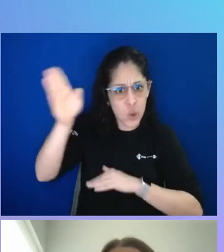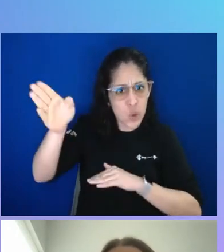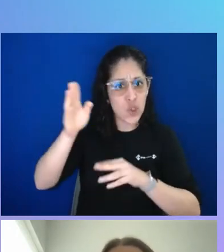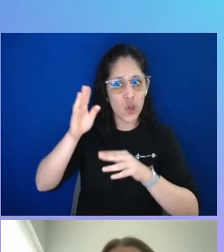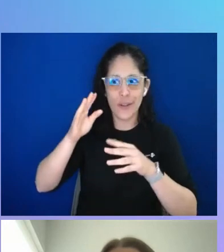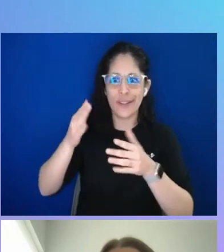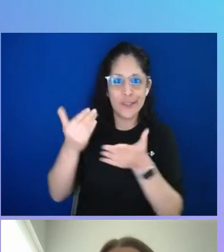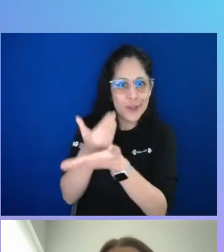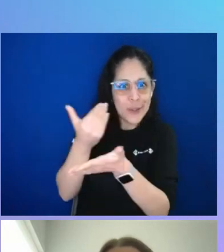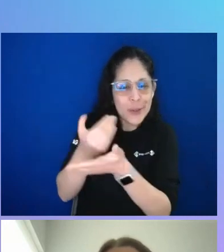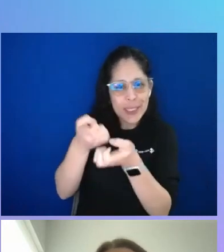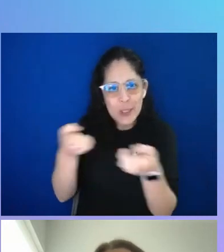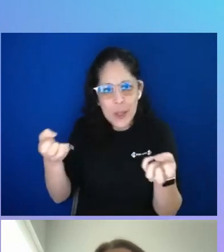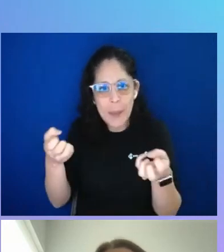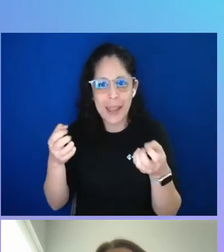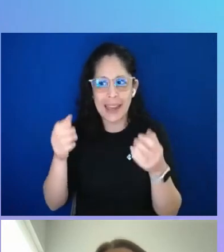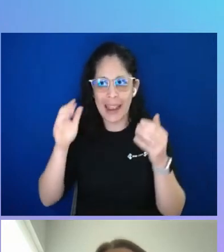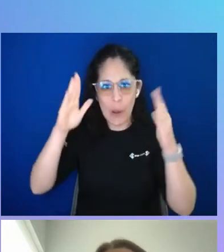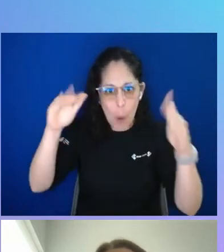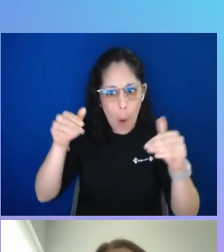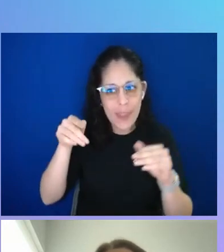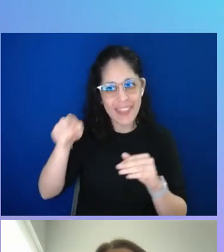making our products more accessible to all.